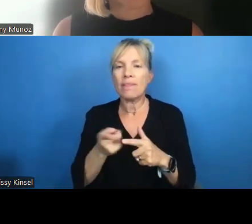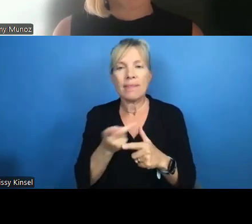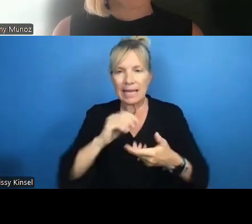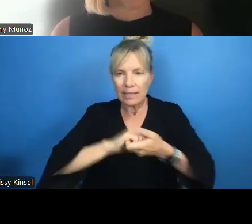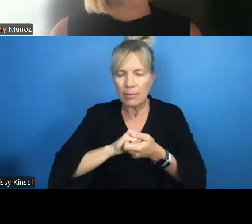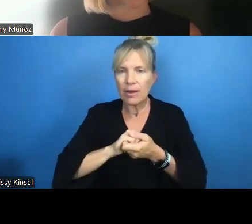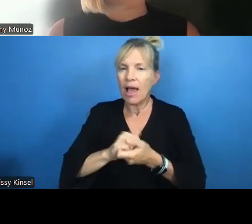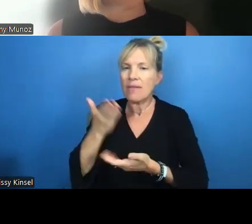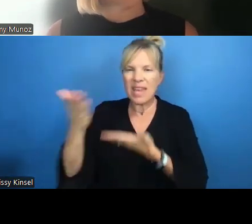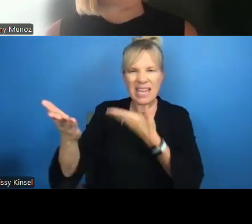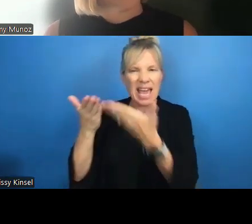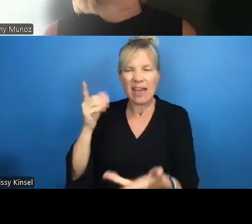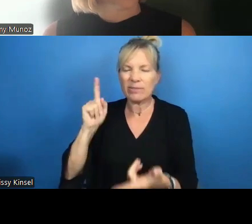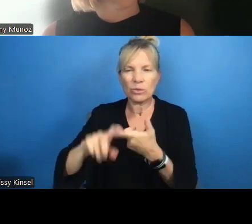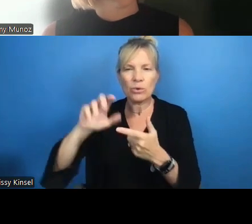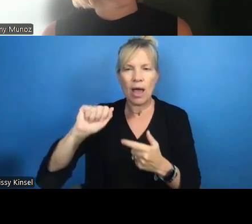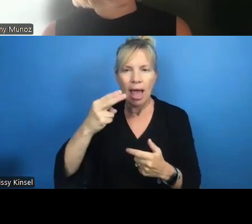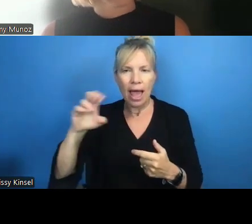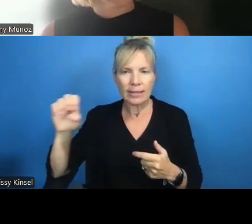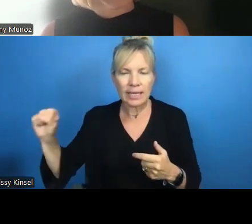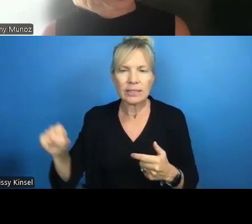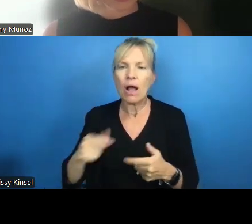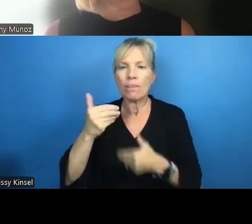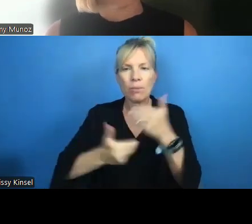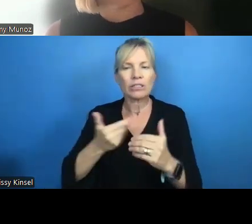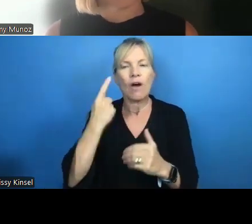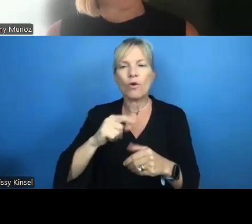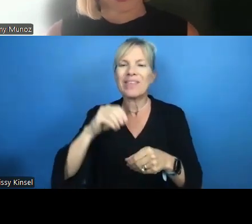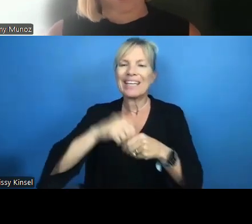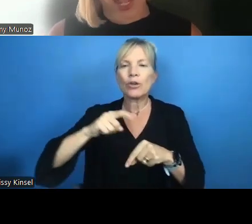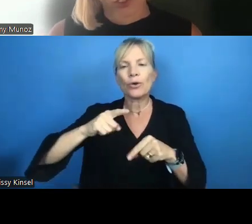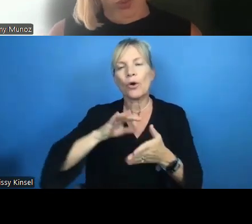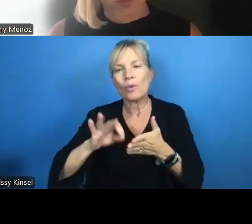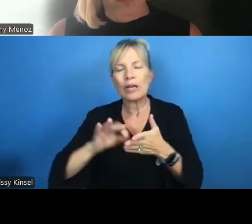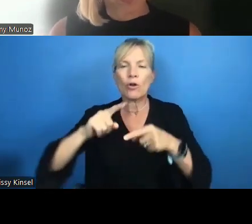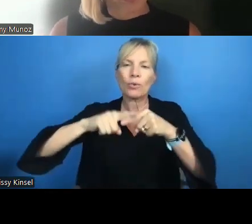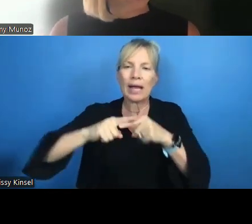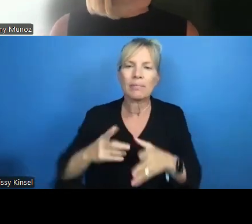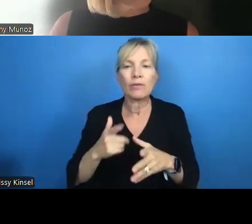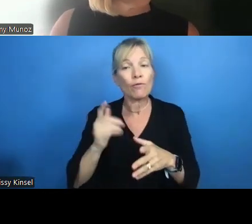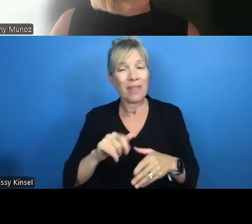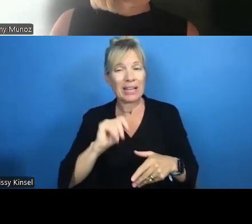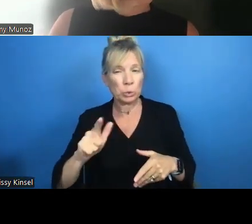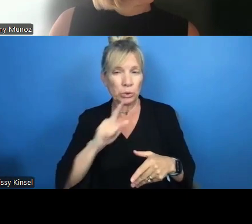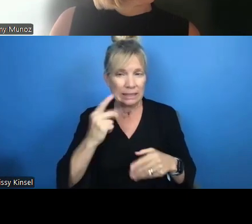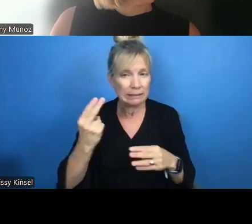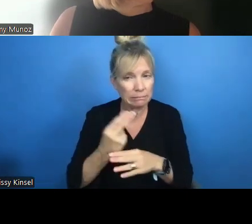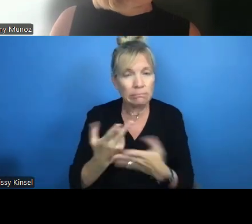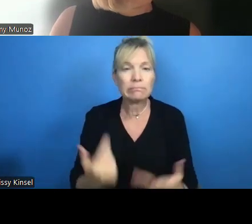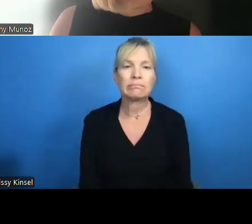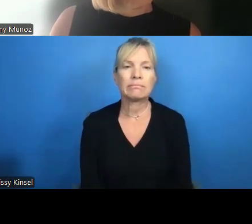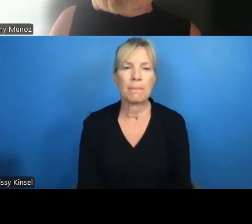to Access a process for inter-rater reliability of use of that tool.